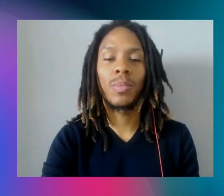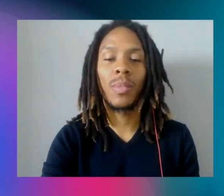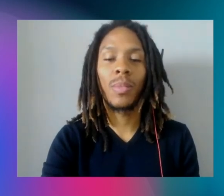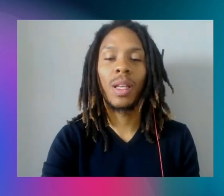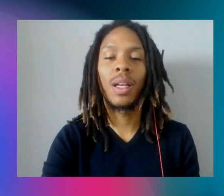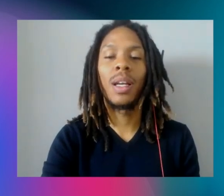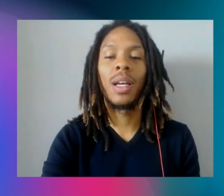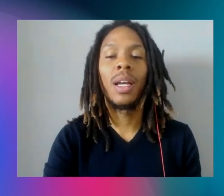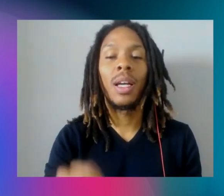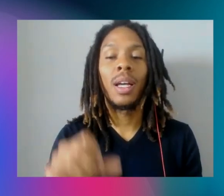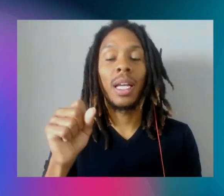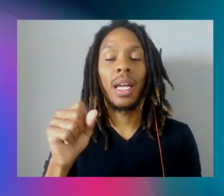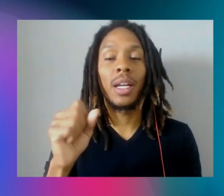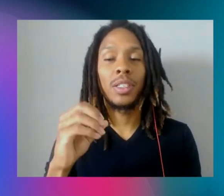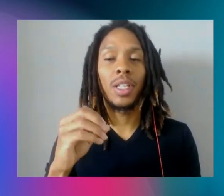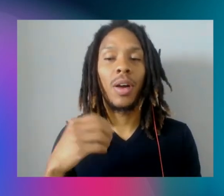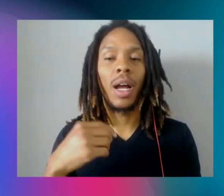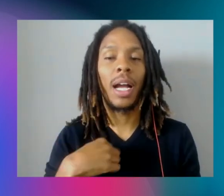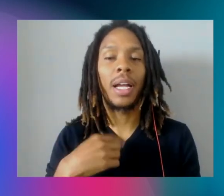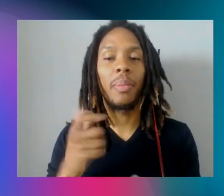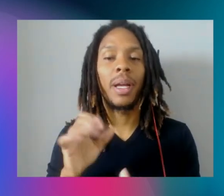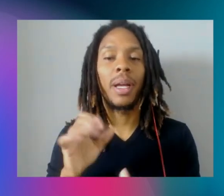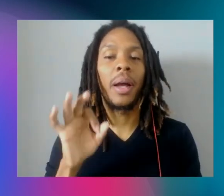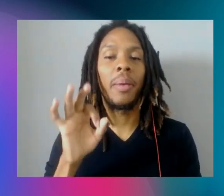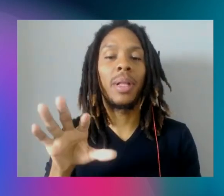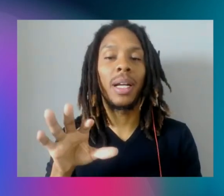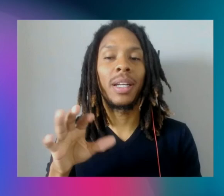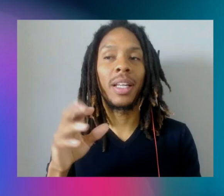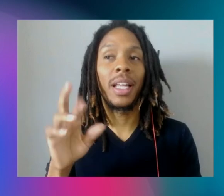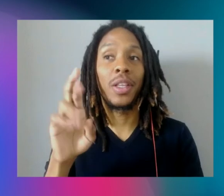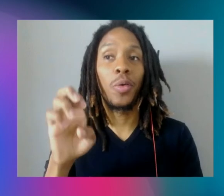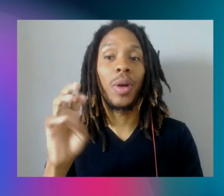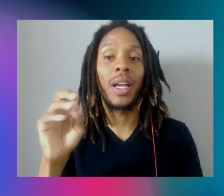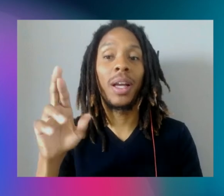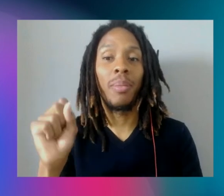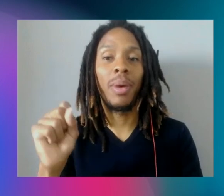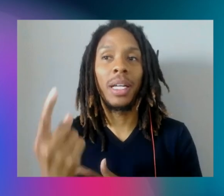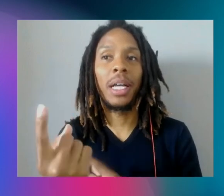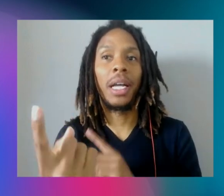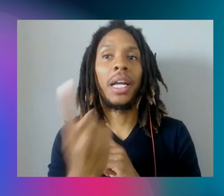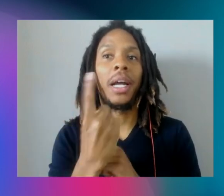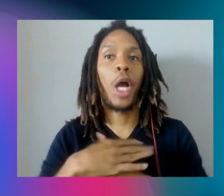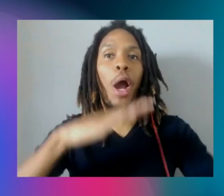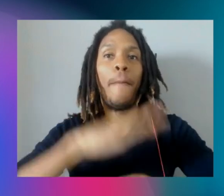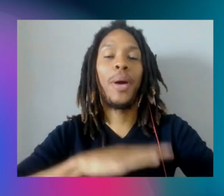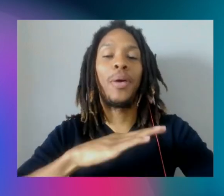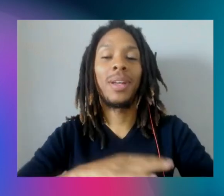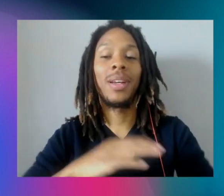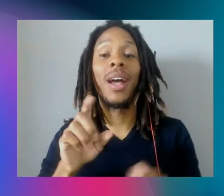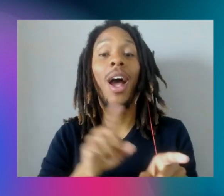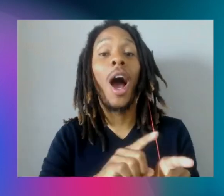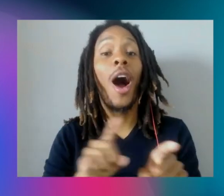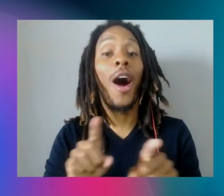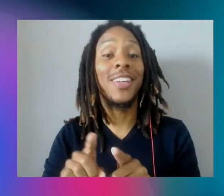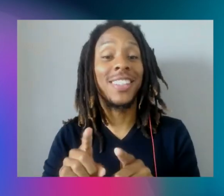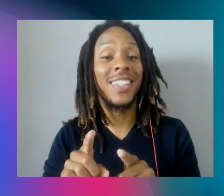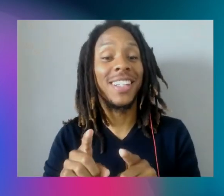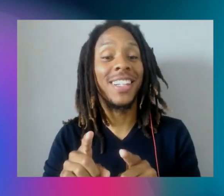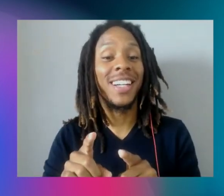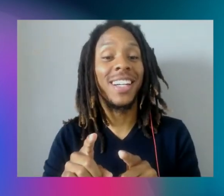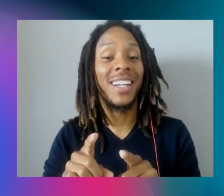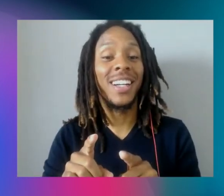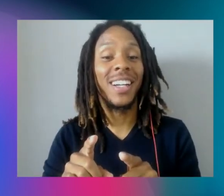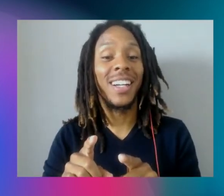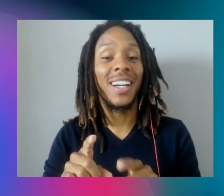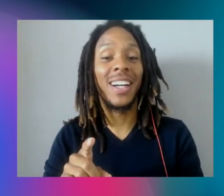put a big plug for people that are at Remars to come and visit us Absolutely. at our booth? Yes. Because in addition to Damn. all of this, and we have